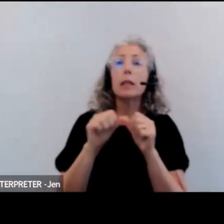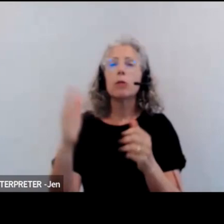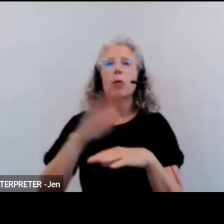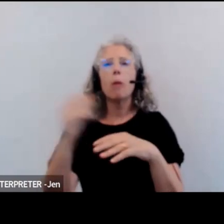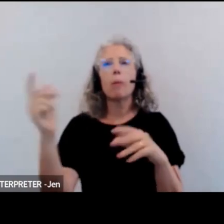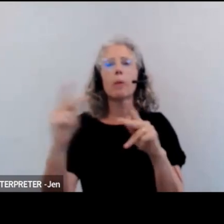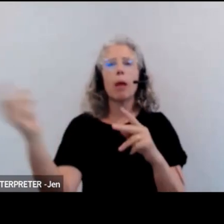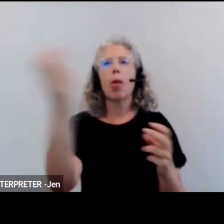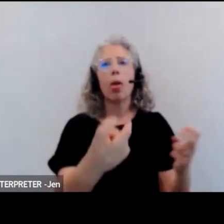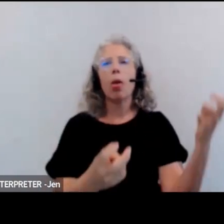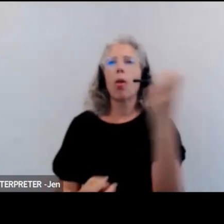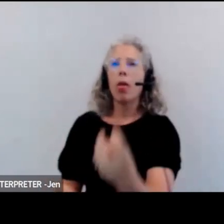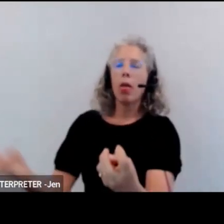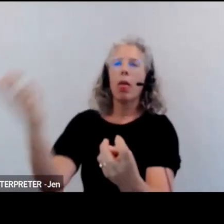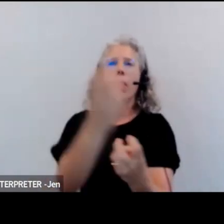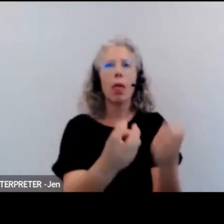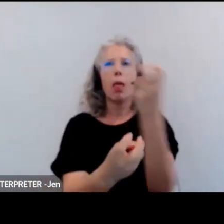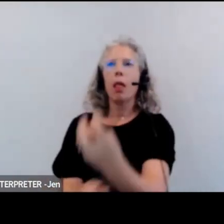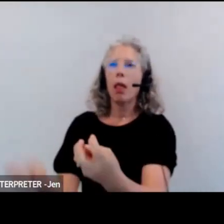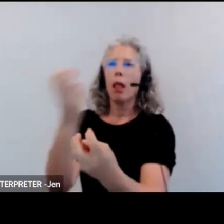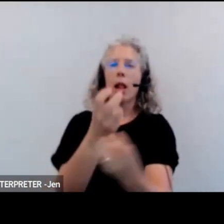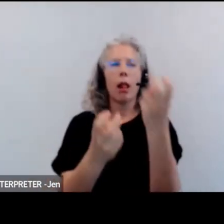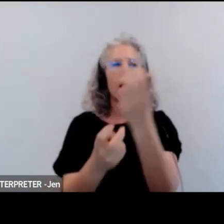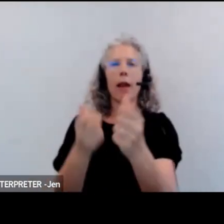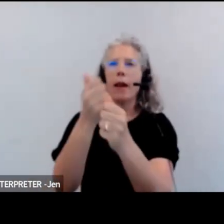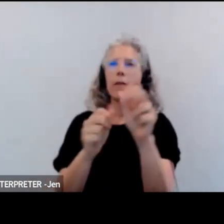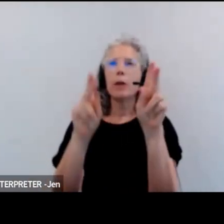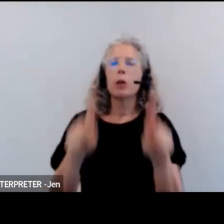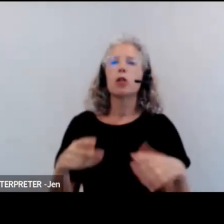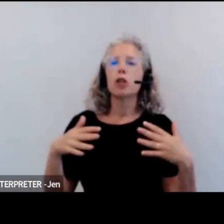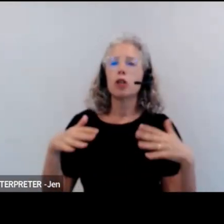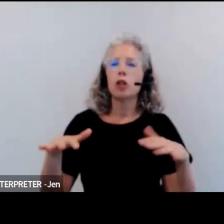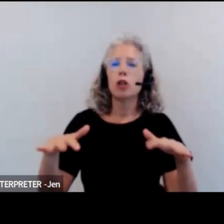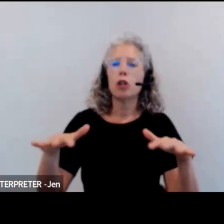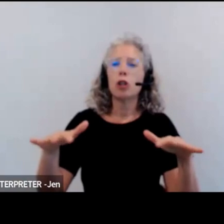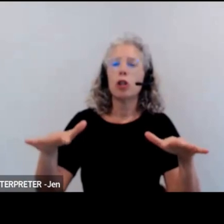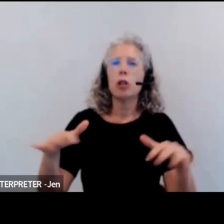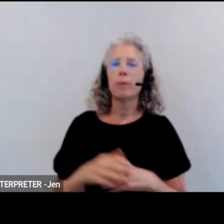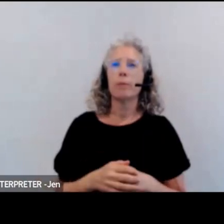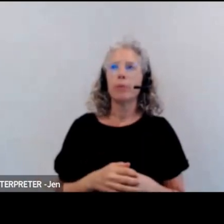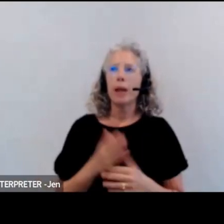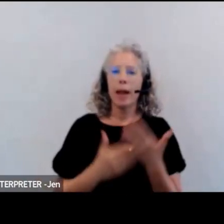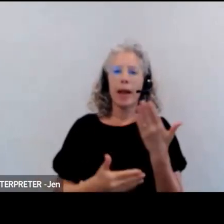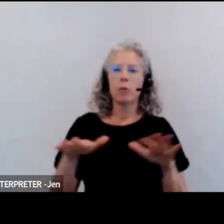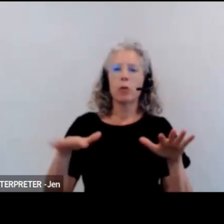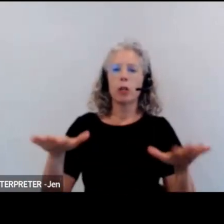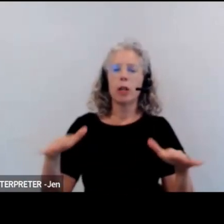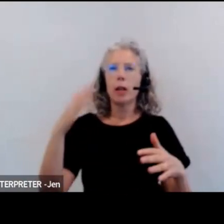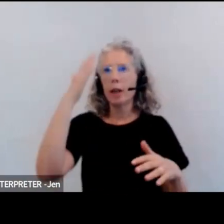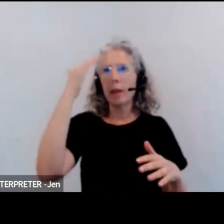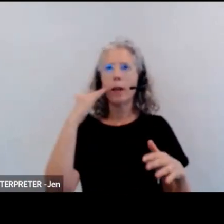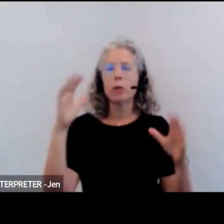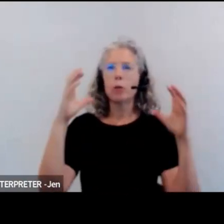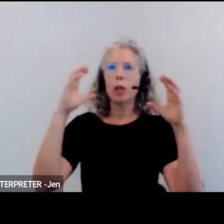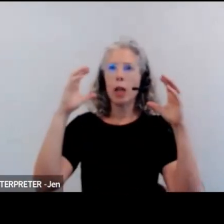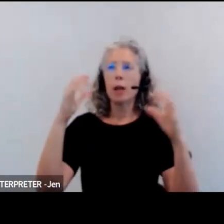people, one person after another. Every single person shook. Their hands were shaking, their necks, their heads were